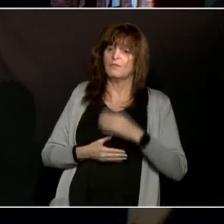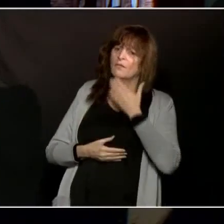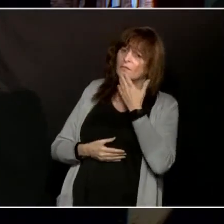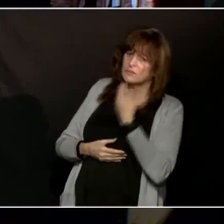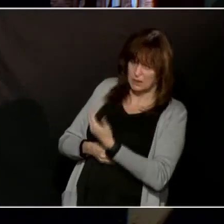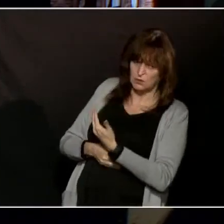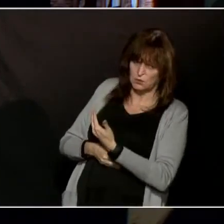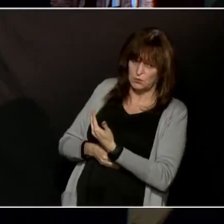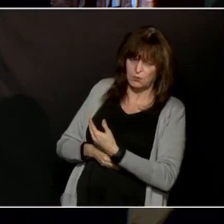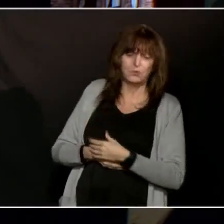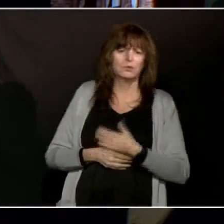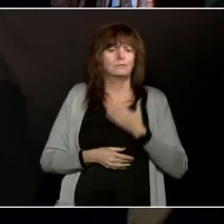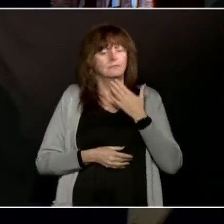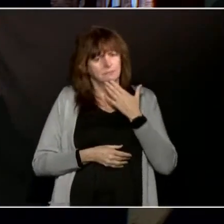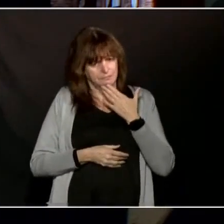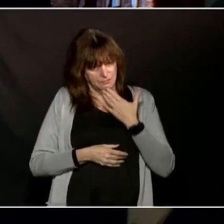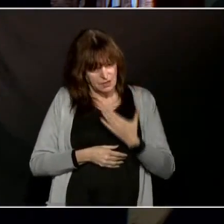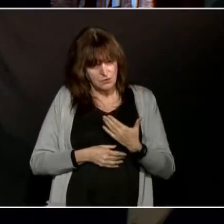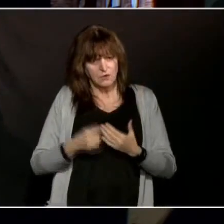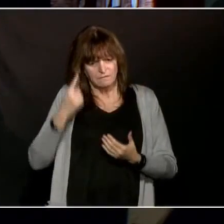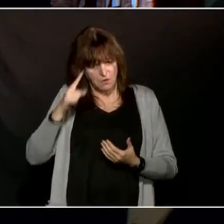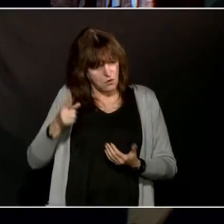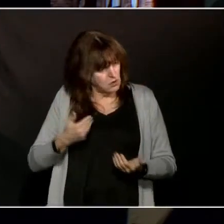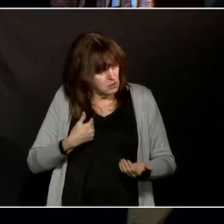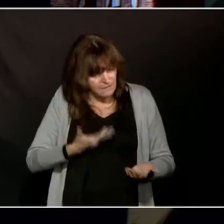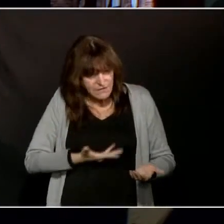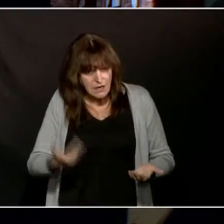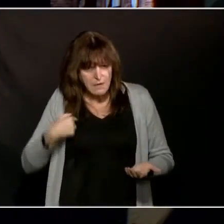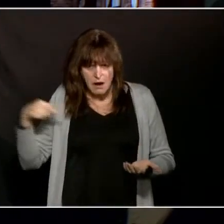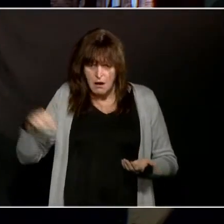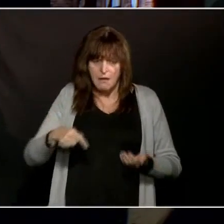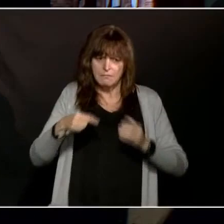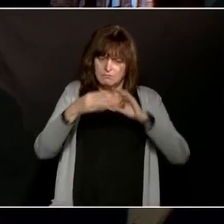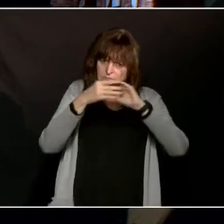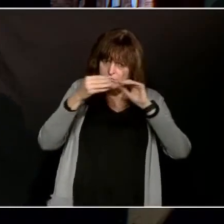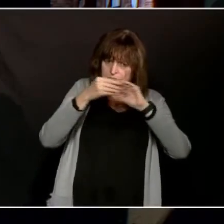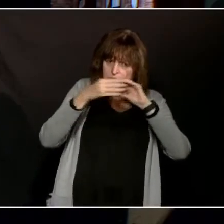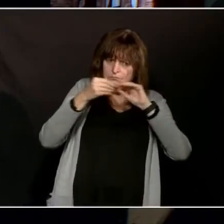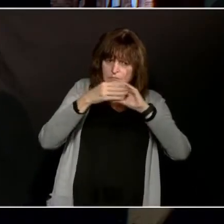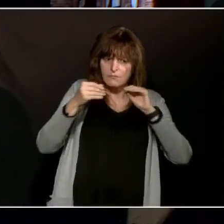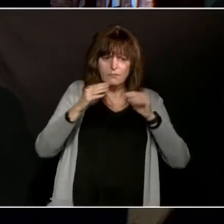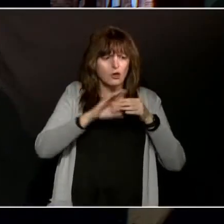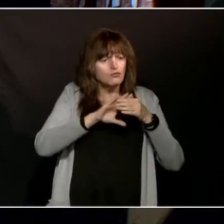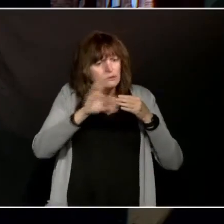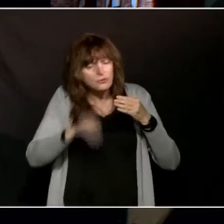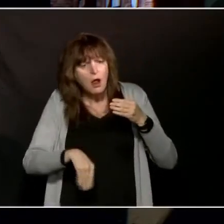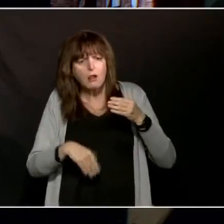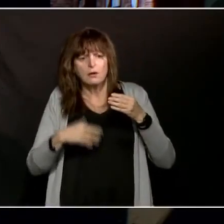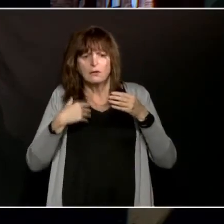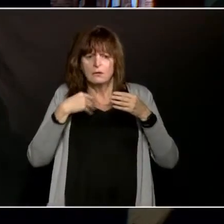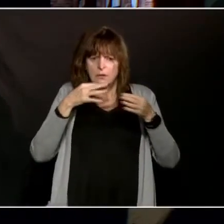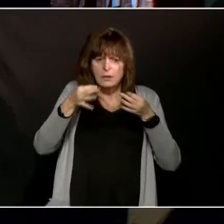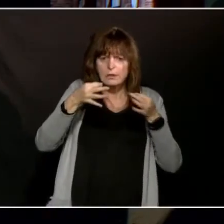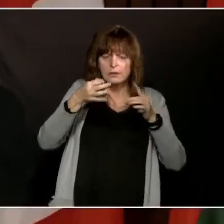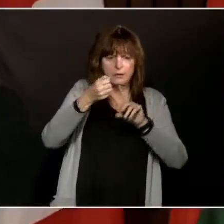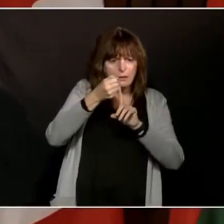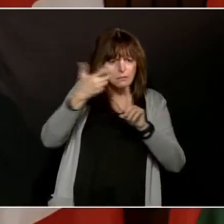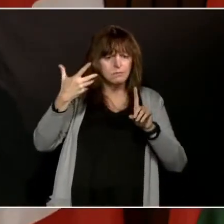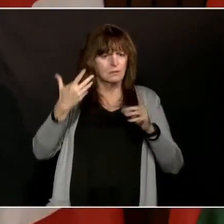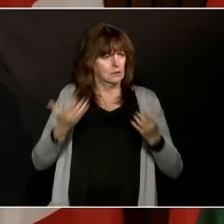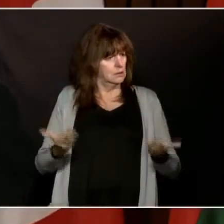the chance to present some of these results. As a refresher, there are three main variants of concern that are being